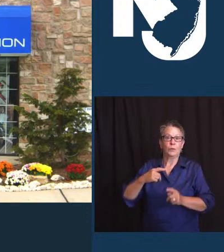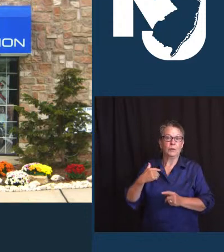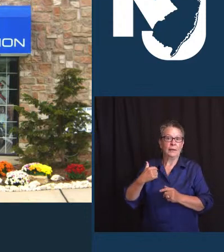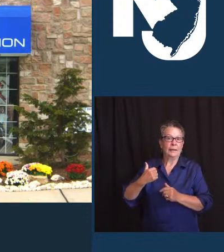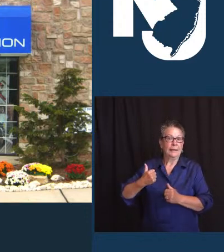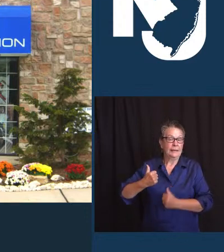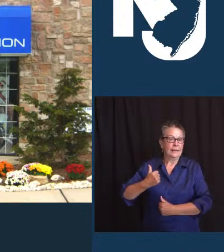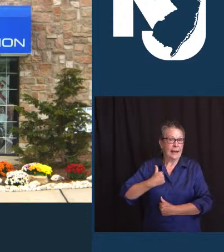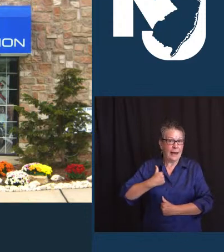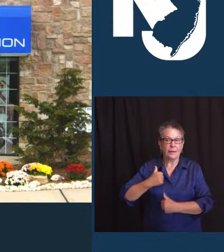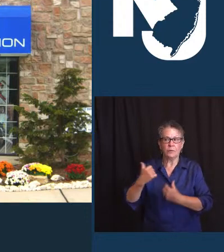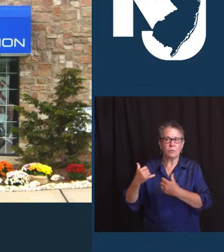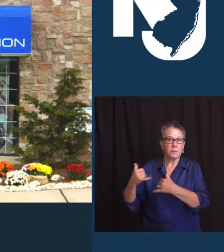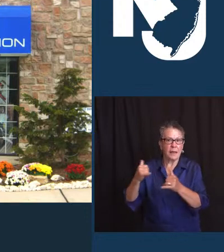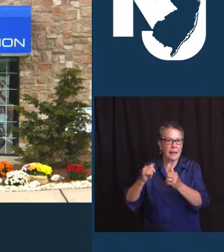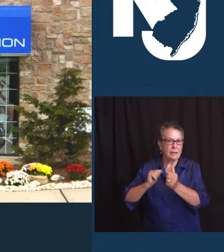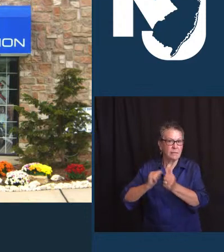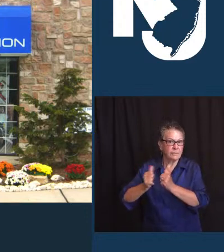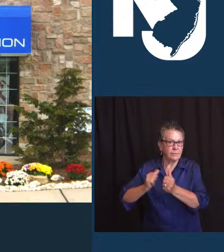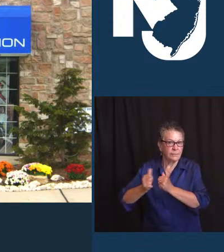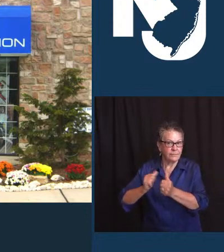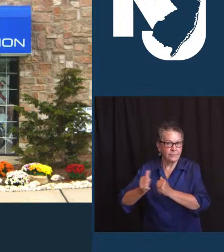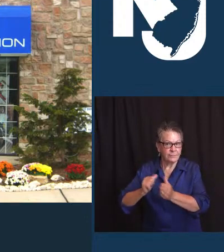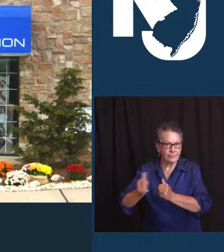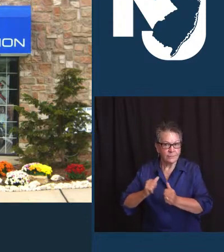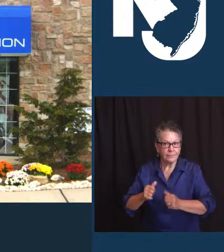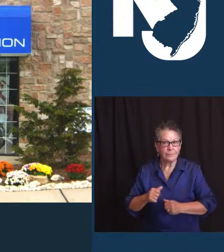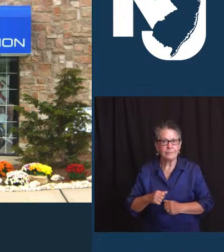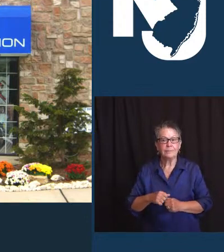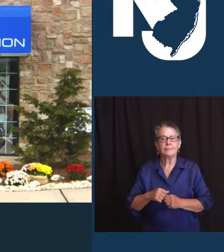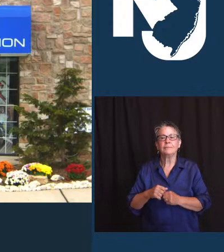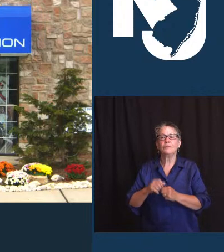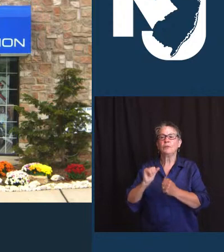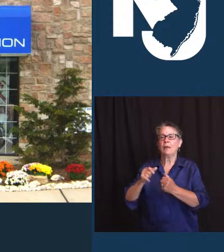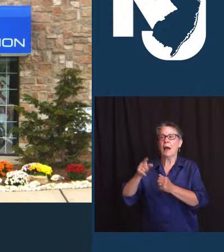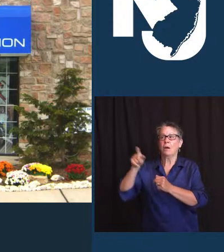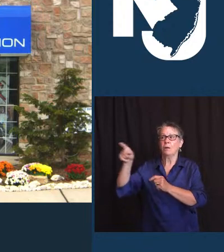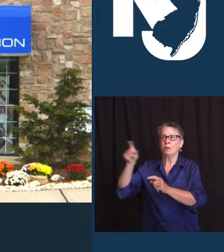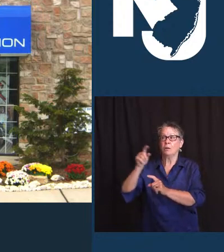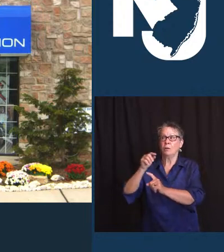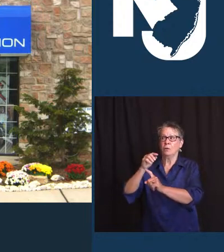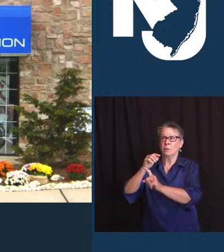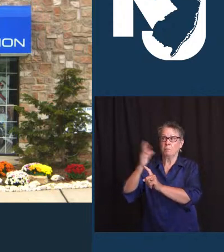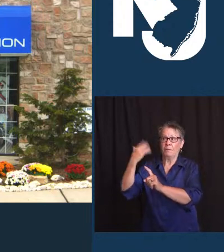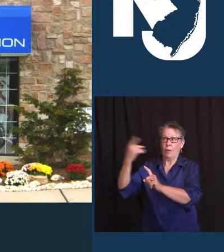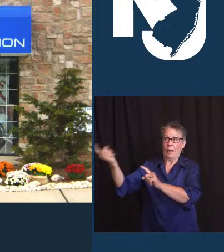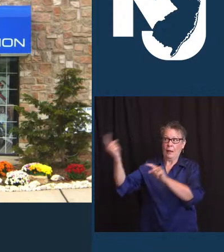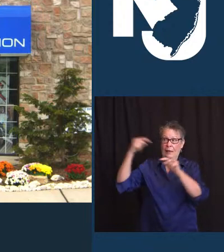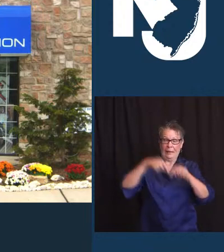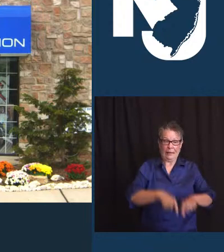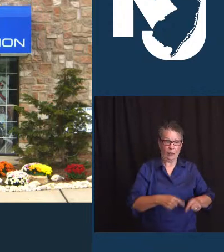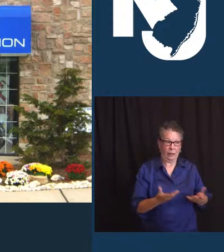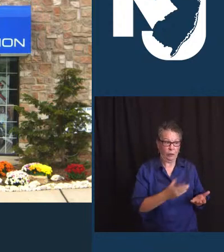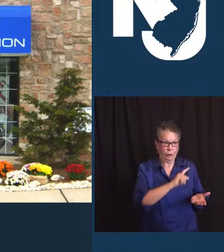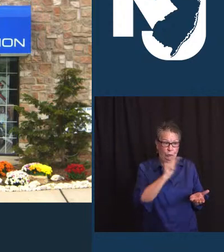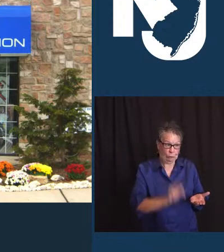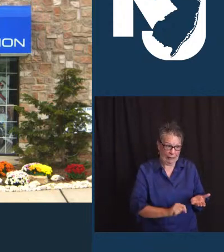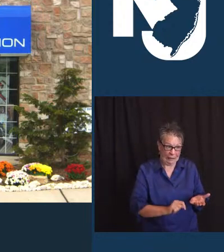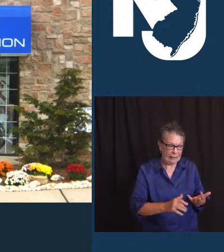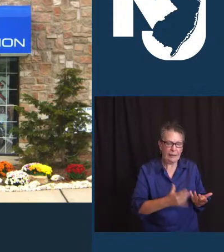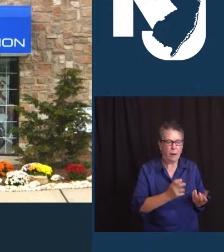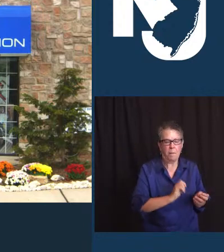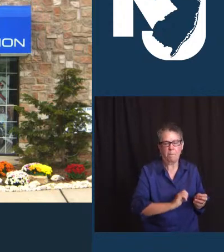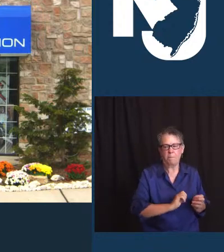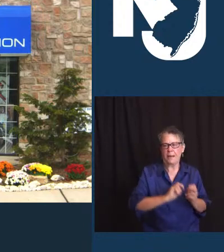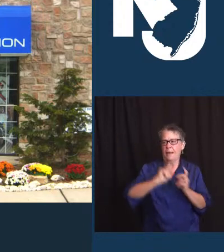Somerset Patriots, where I had the great honor of going last week. And the Trenton Thunder were left without an affiliation.